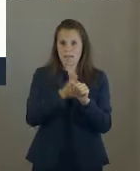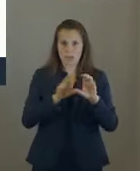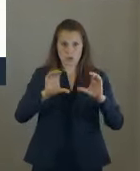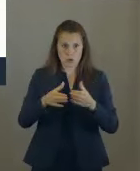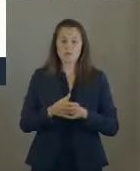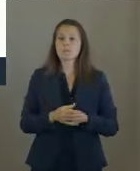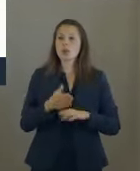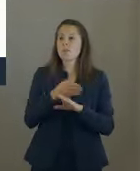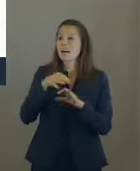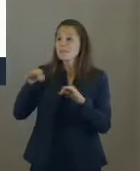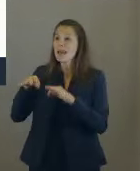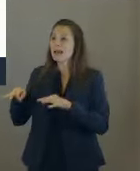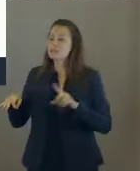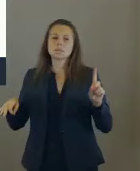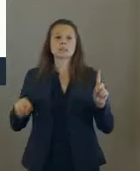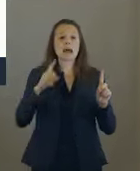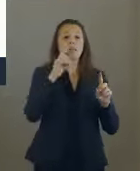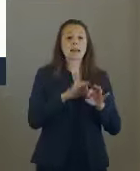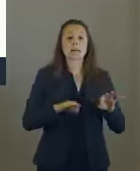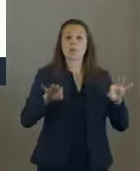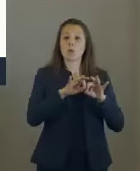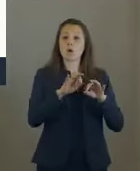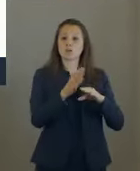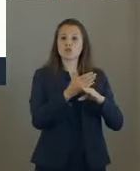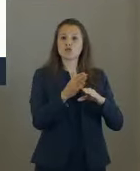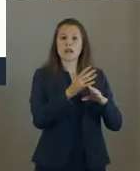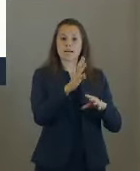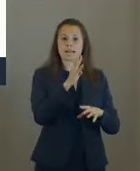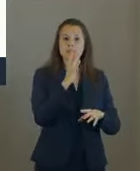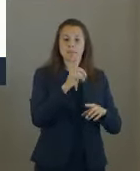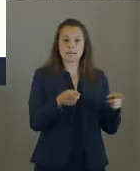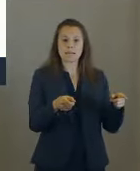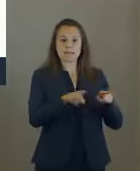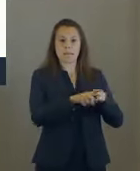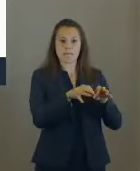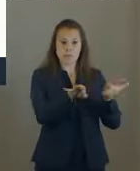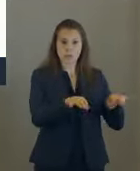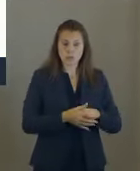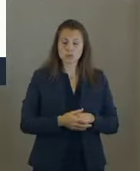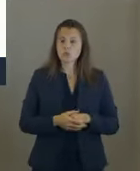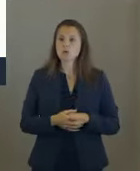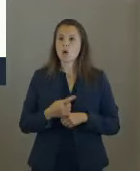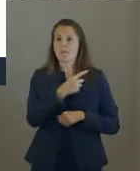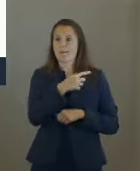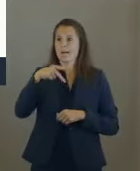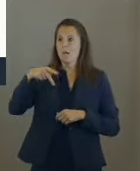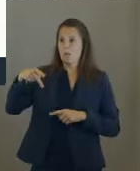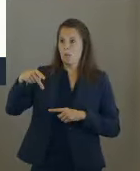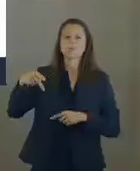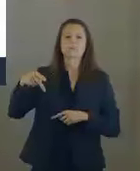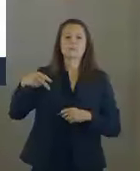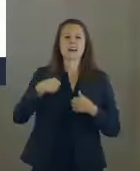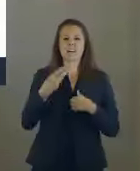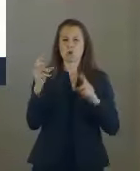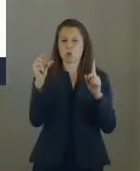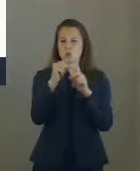can explain the tool, I believe it's important that we share that language and that we speak the same thing. So on the PowerPoint in front of you, we have a couple of